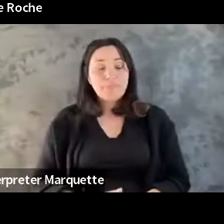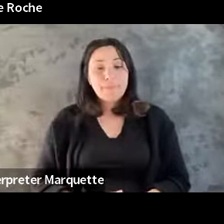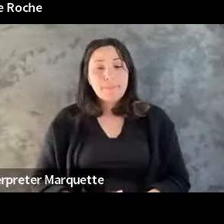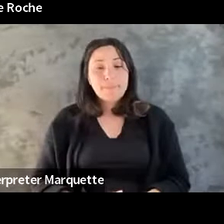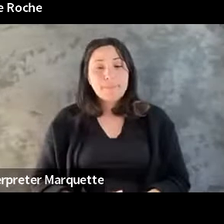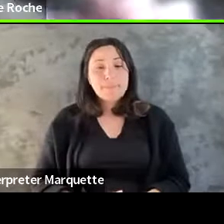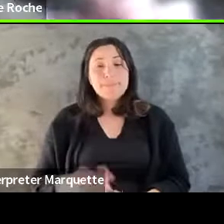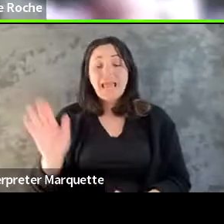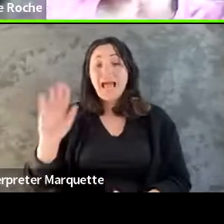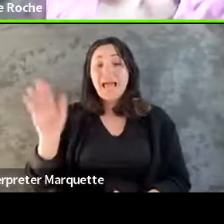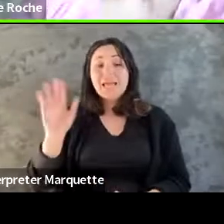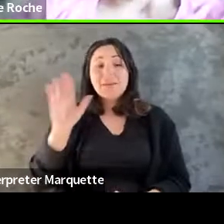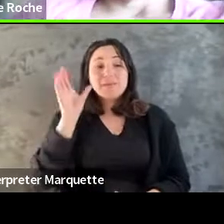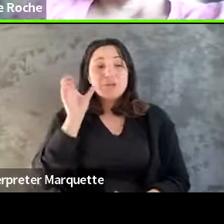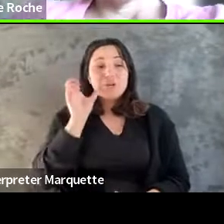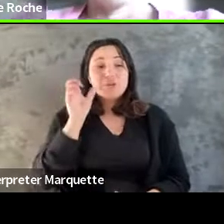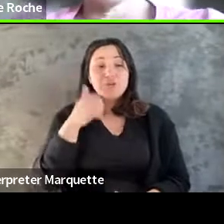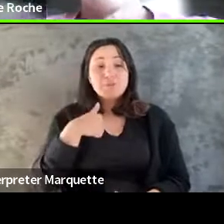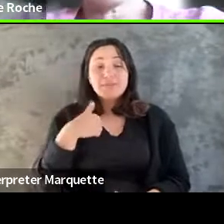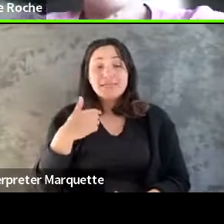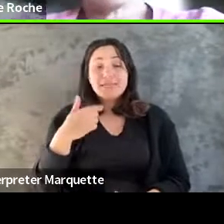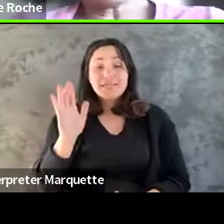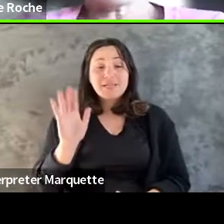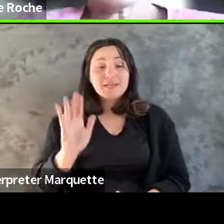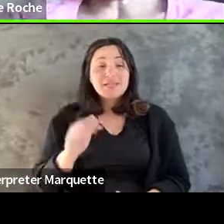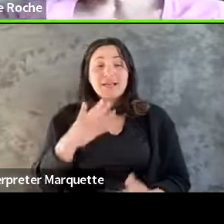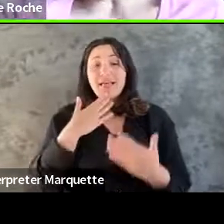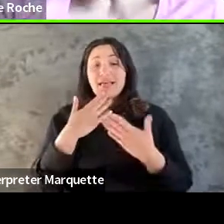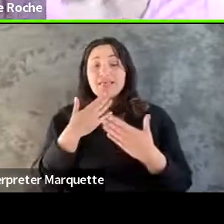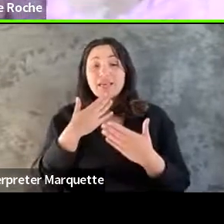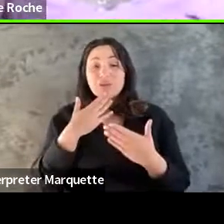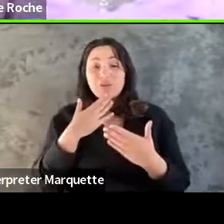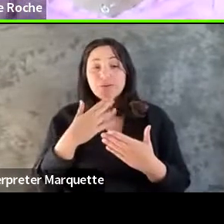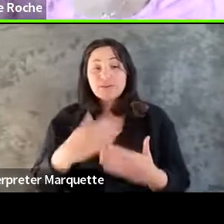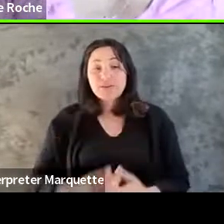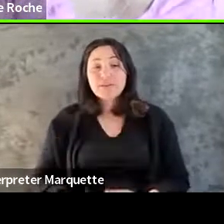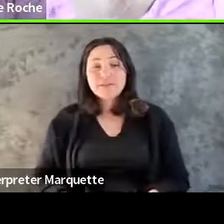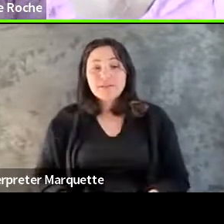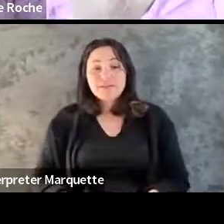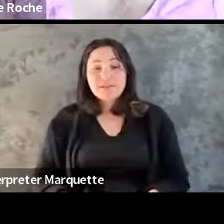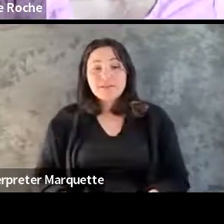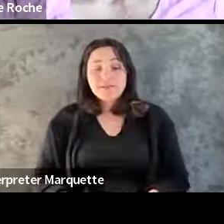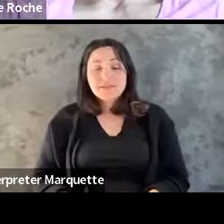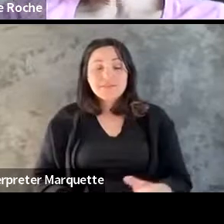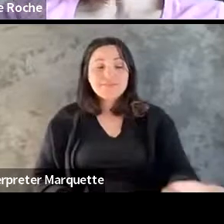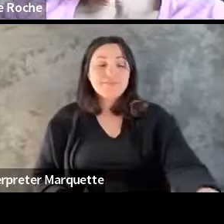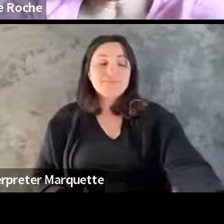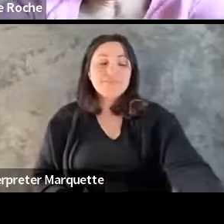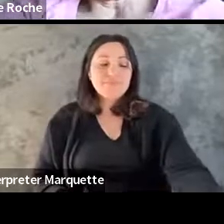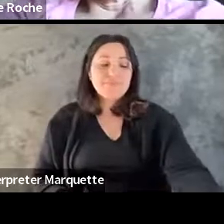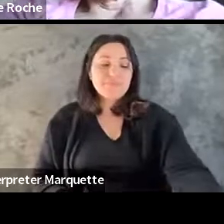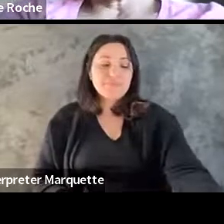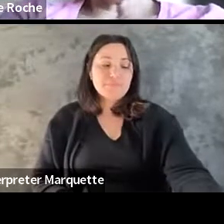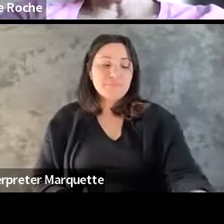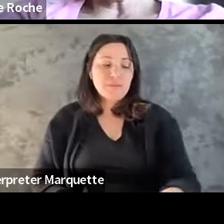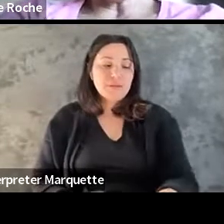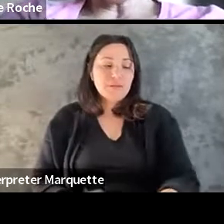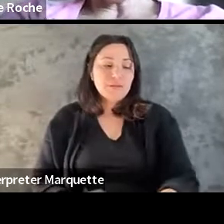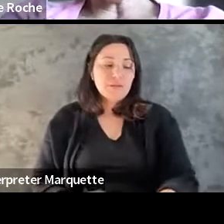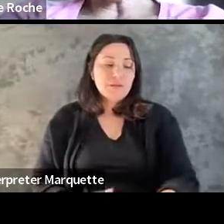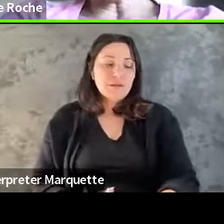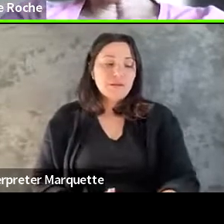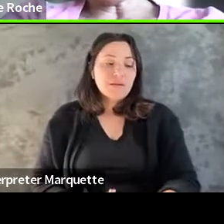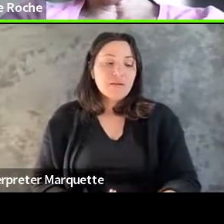Yeah, I'm here. Can you hear me? Thank you. Can you guys hear me? Yes, we can hear you. Thank you. So I have a